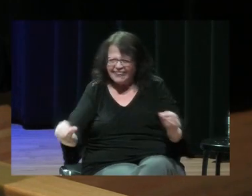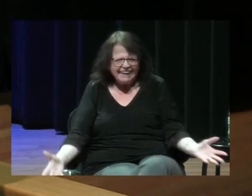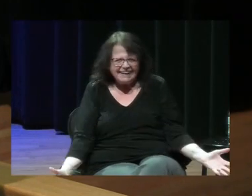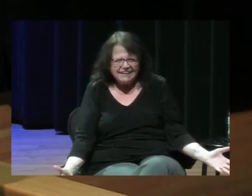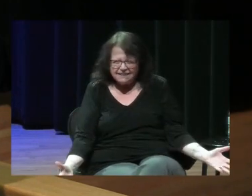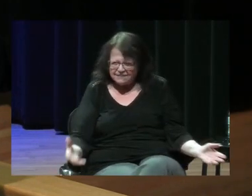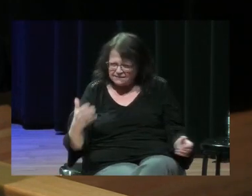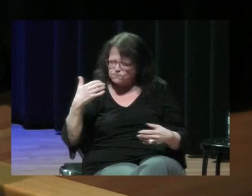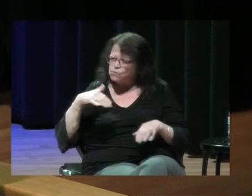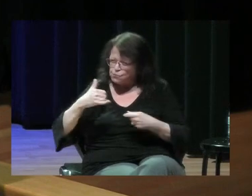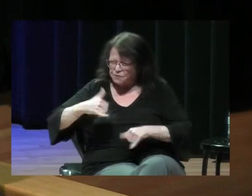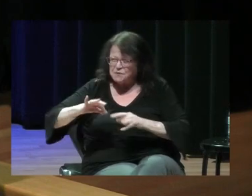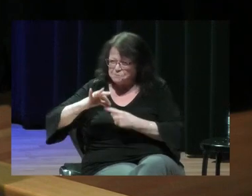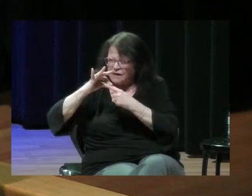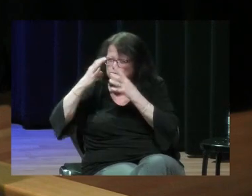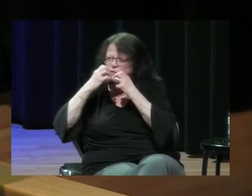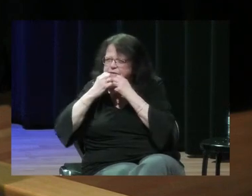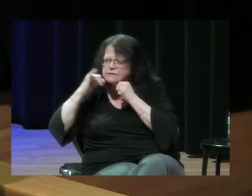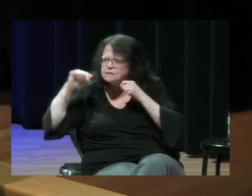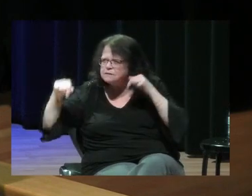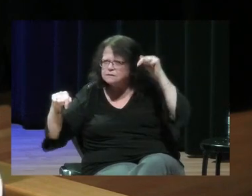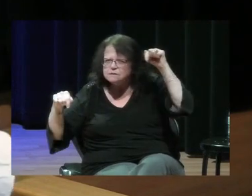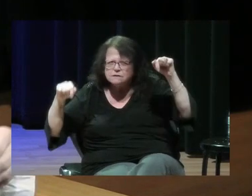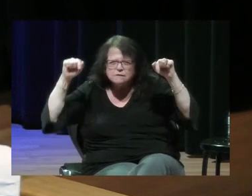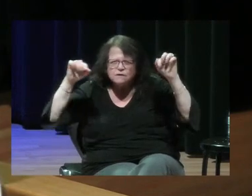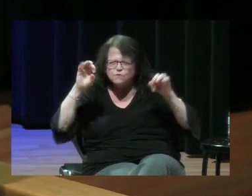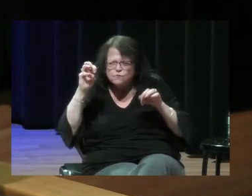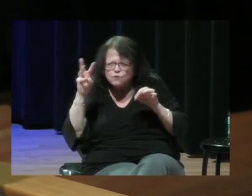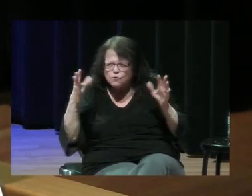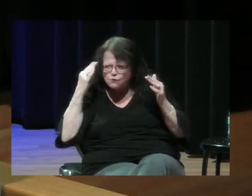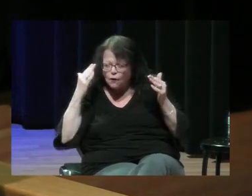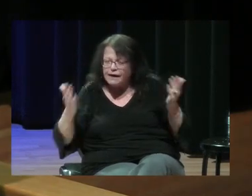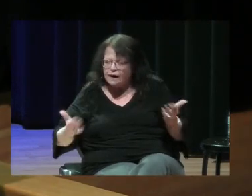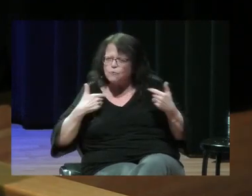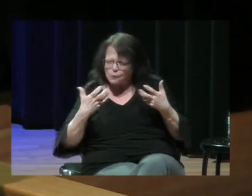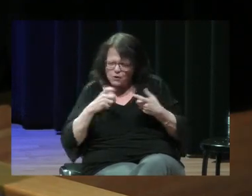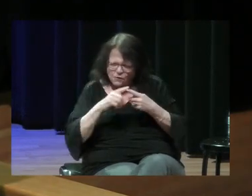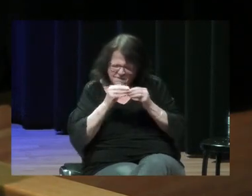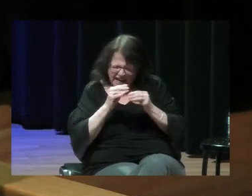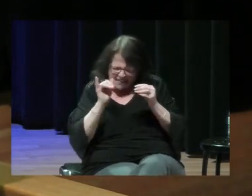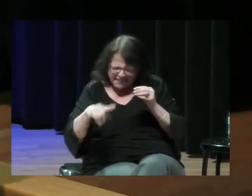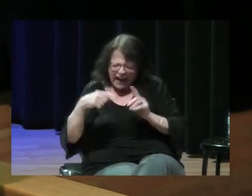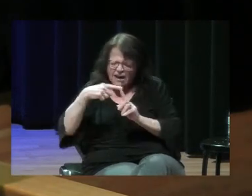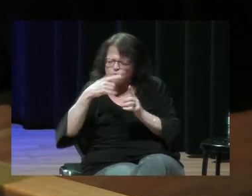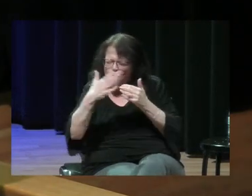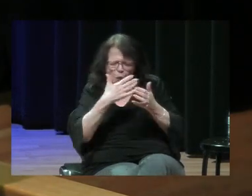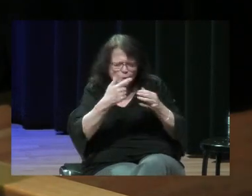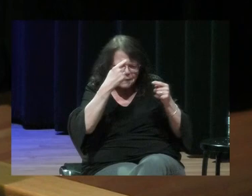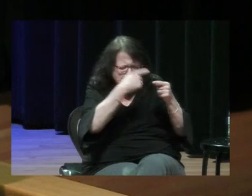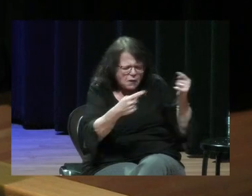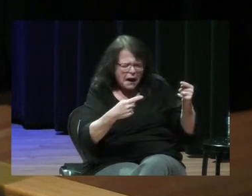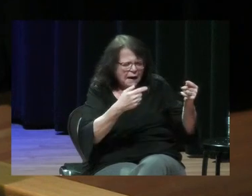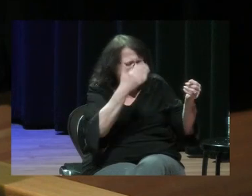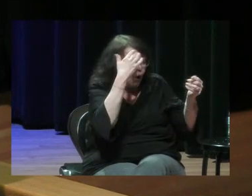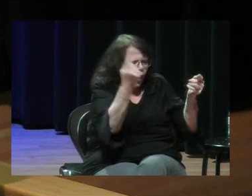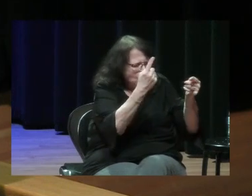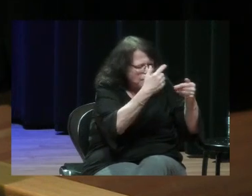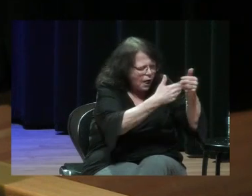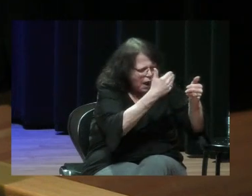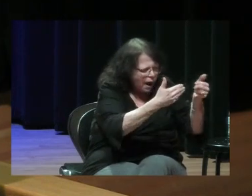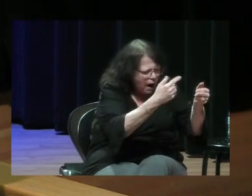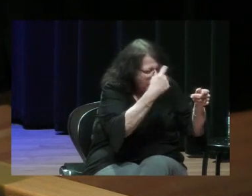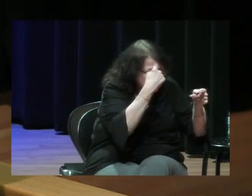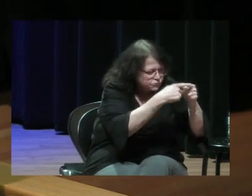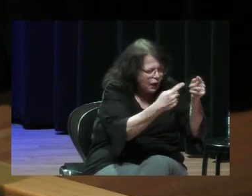these statistics. I'm going to share this Atlantic long read, and we're going to do it. We're going to fix it. We're going to fix it right here, right now. I'm going to persuade you, and then we